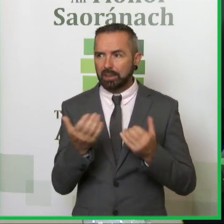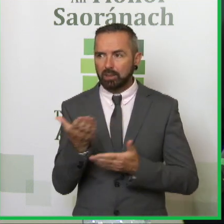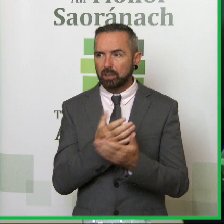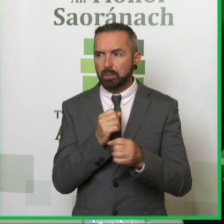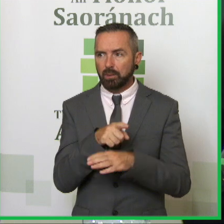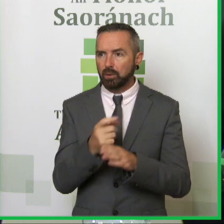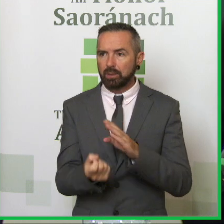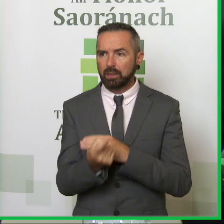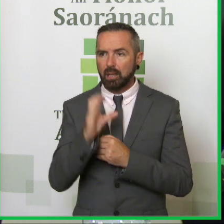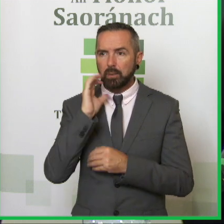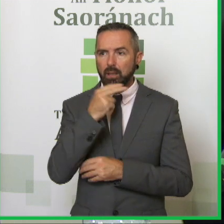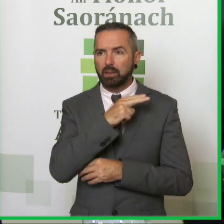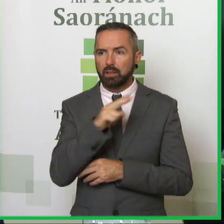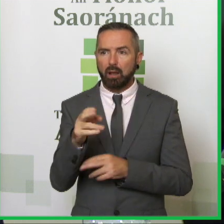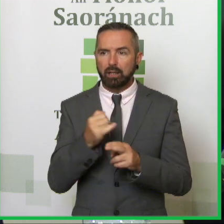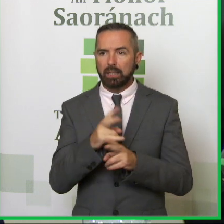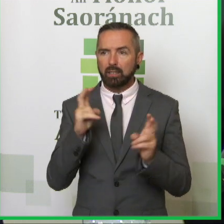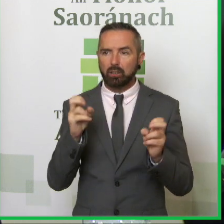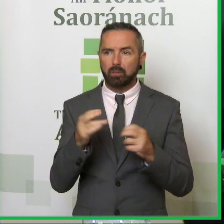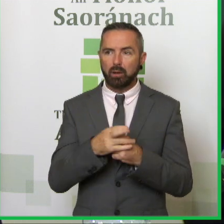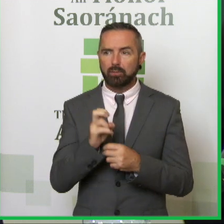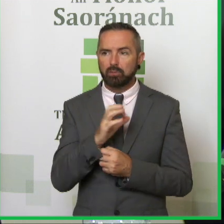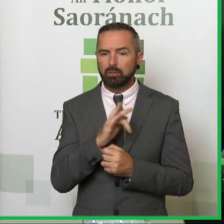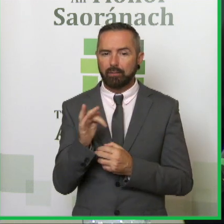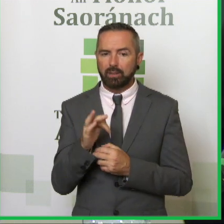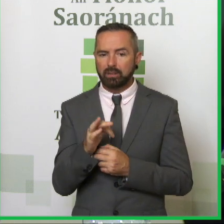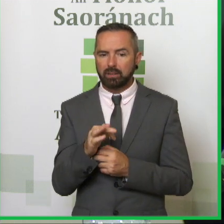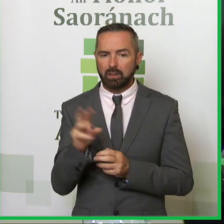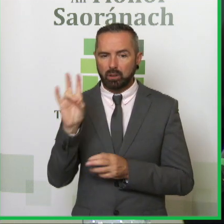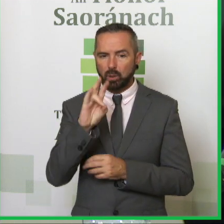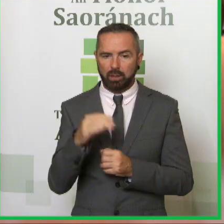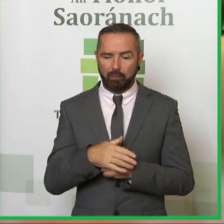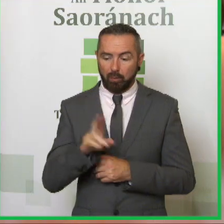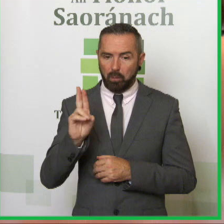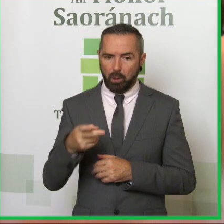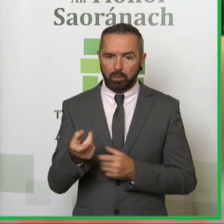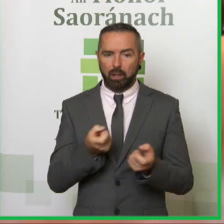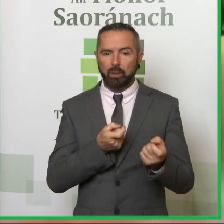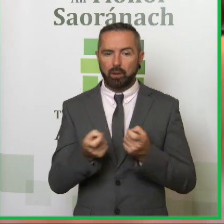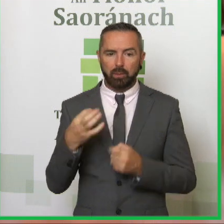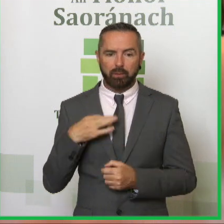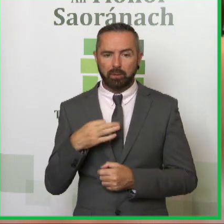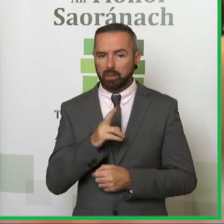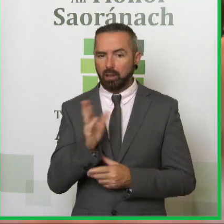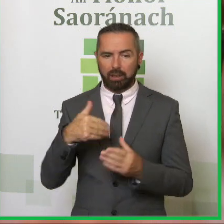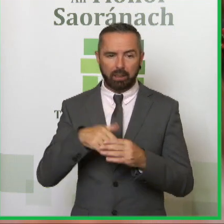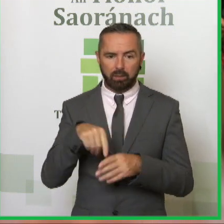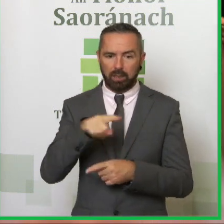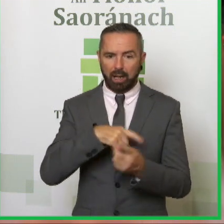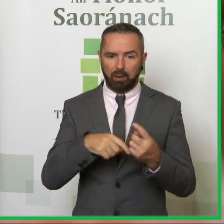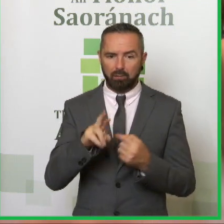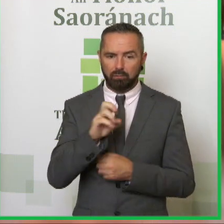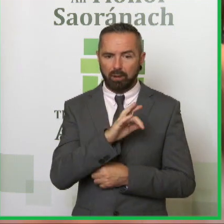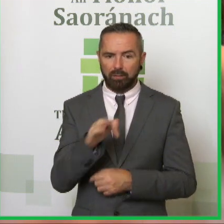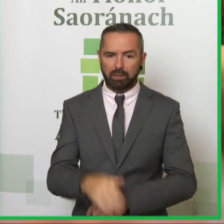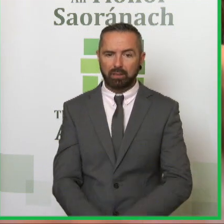and that's because they're not within the terms of reference, that question of possible therapeutic benefits. Yeah, I understand that. I just feel like